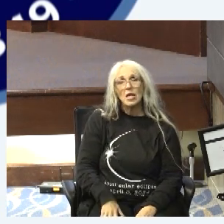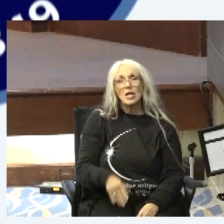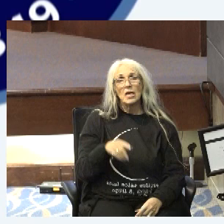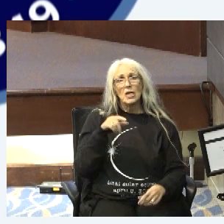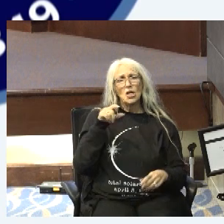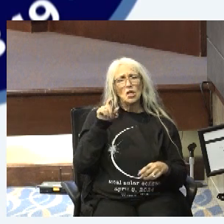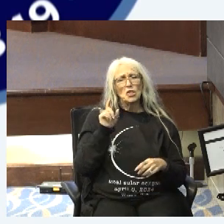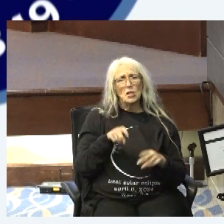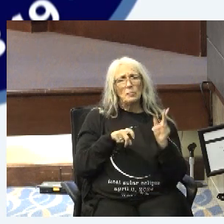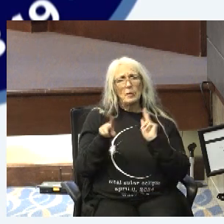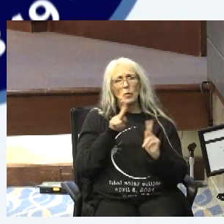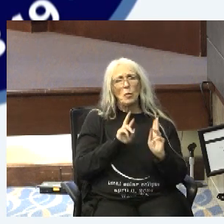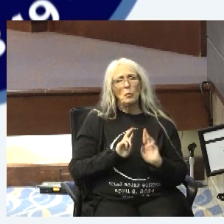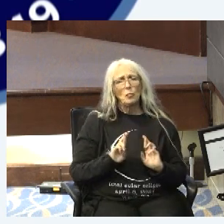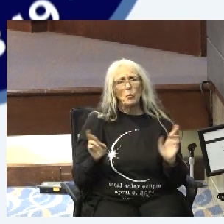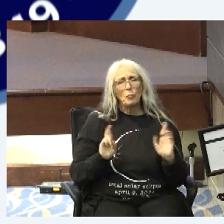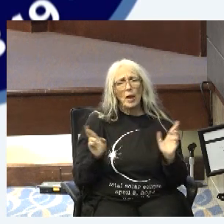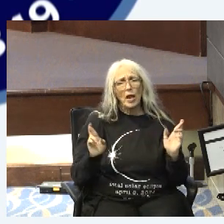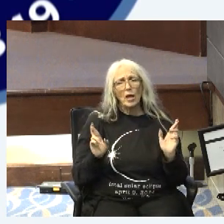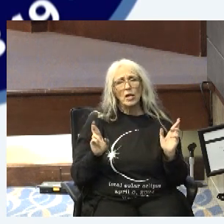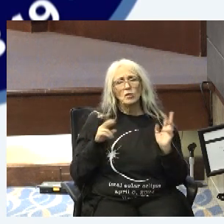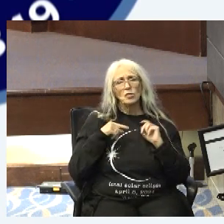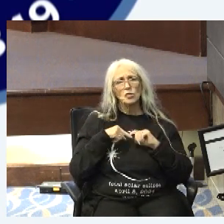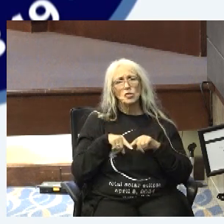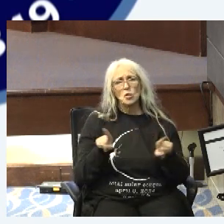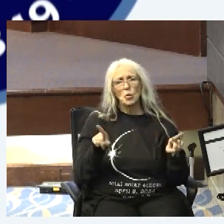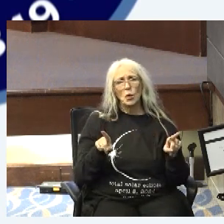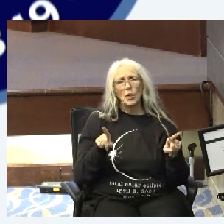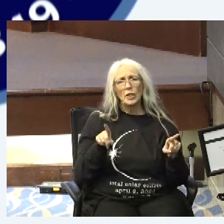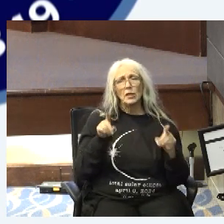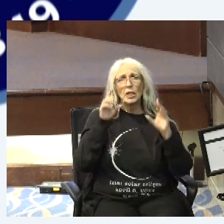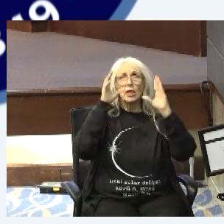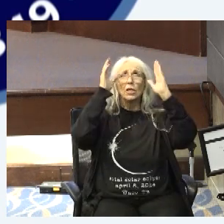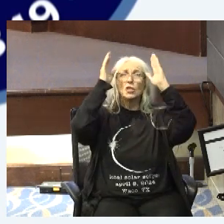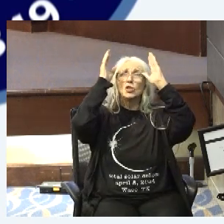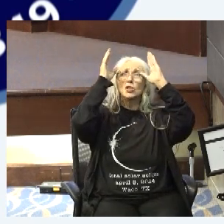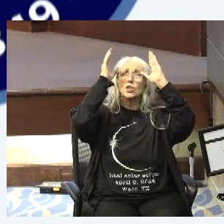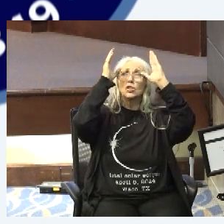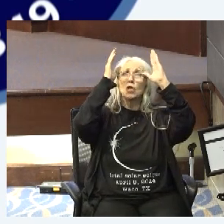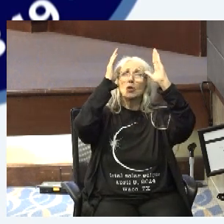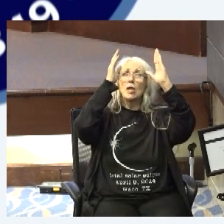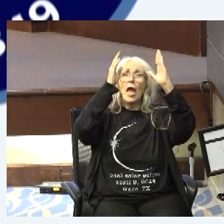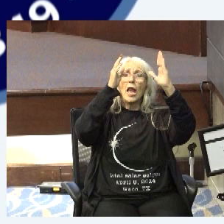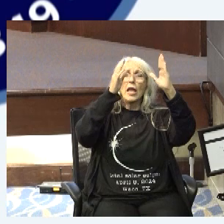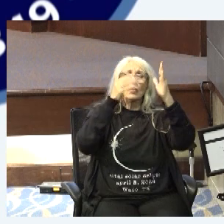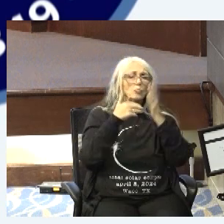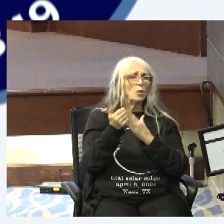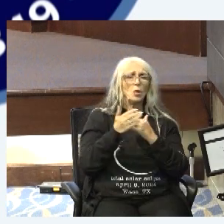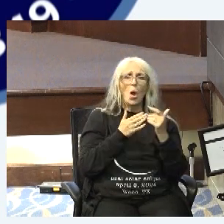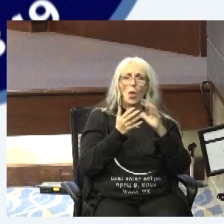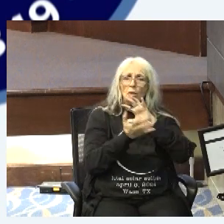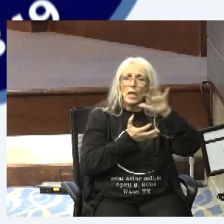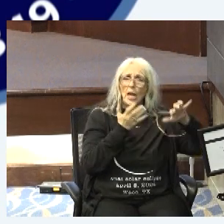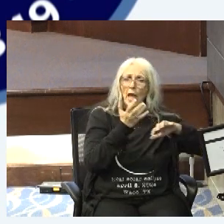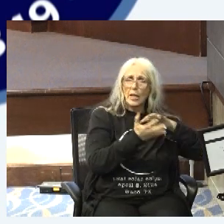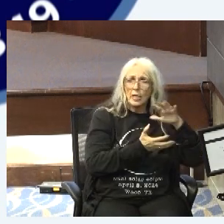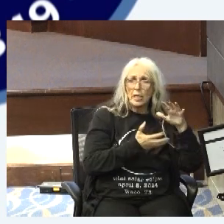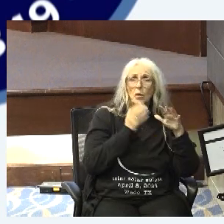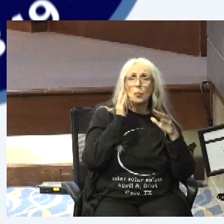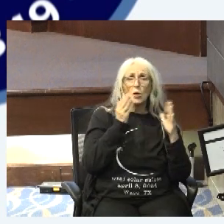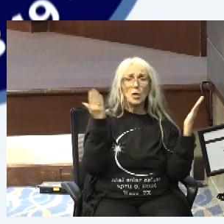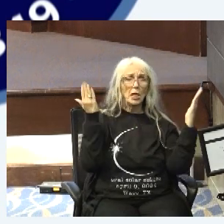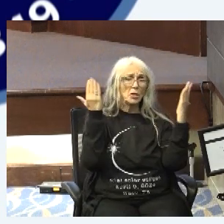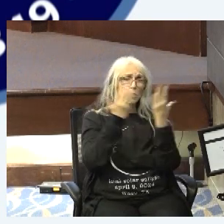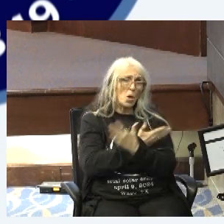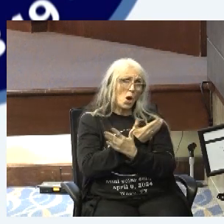attendees out there be prepared that during the totality even if it's a cloudy day, it's going to get pretty dark out there.